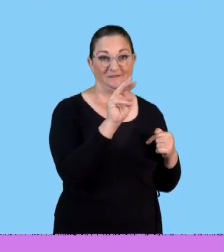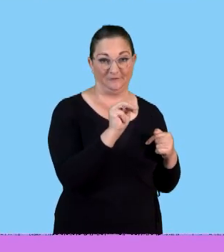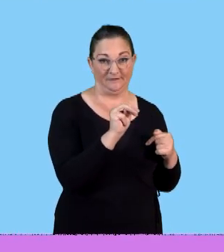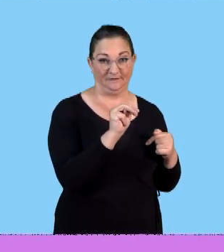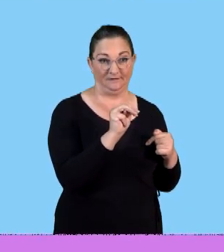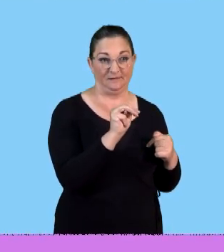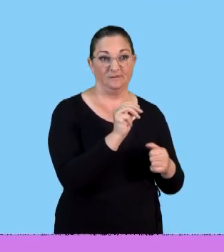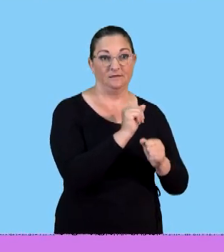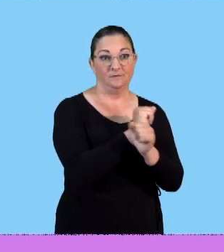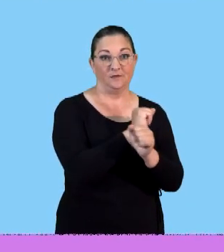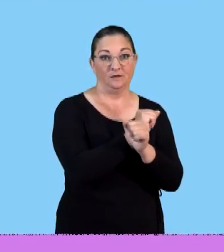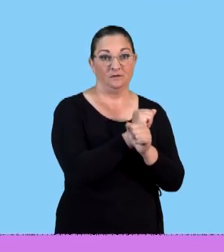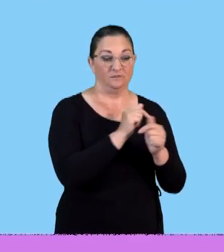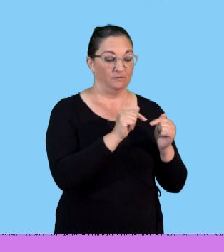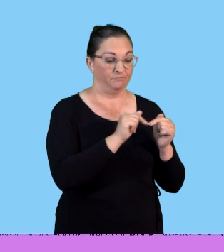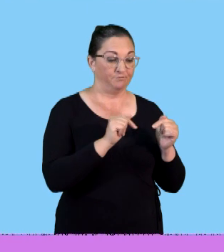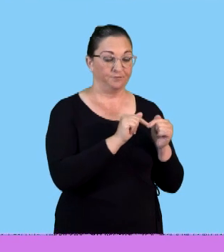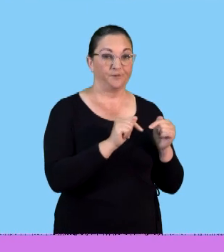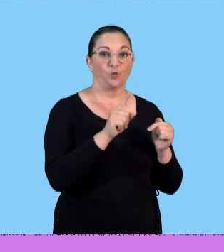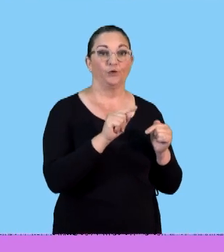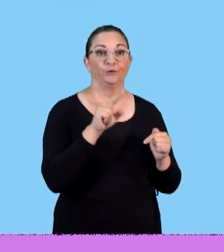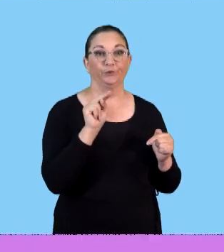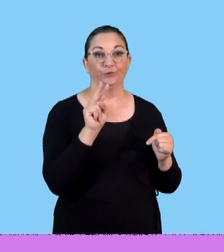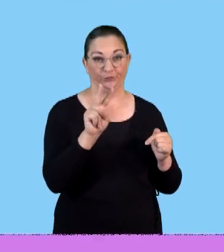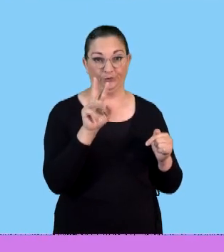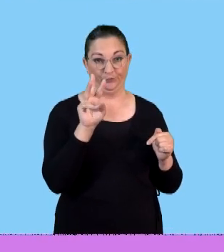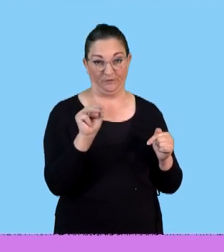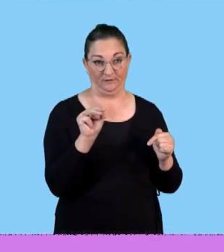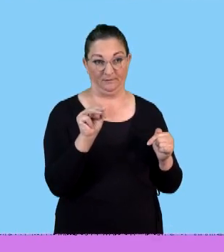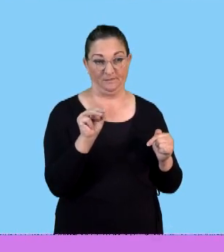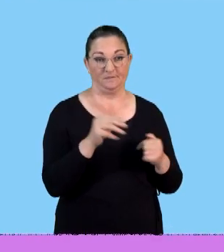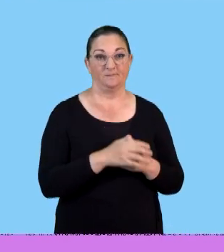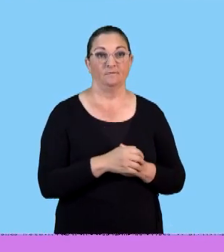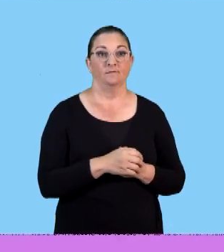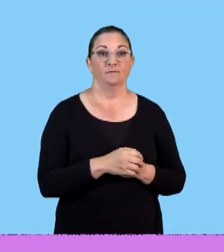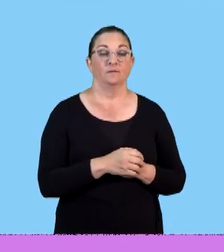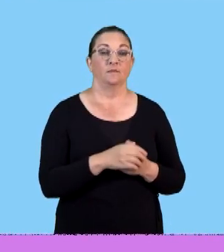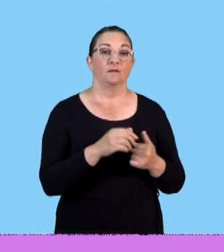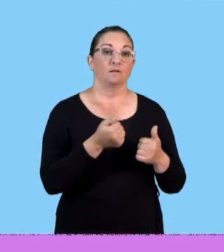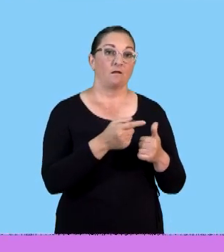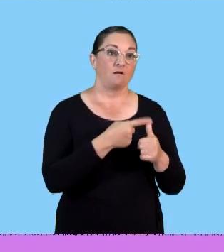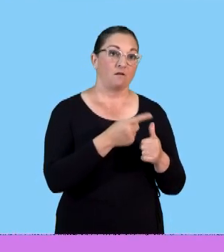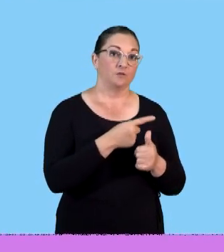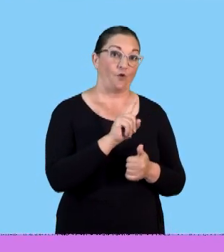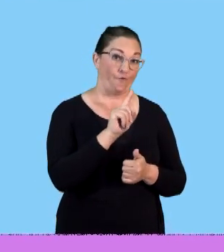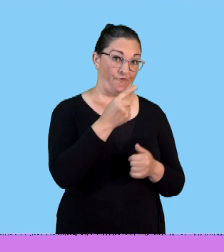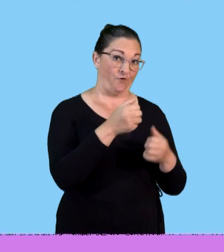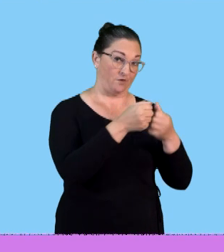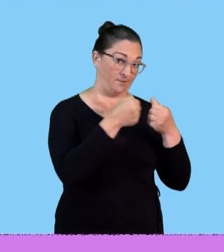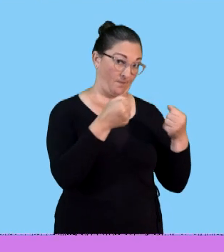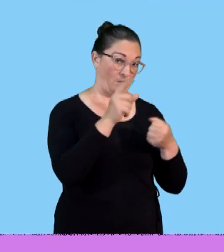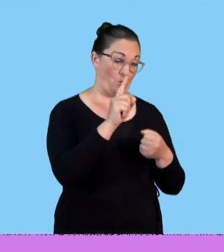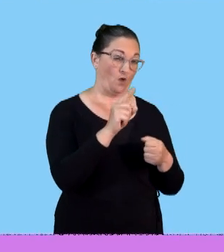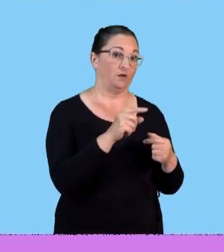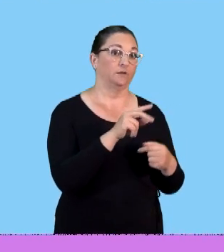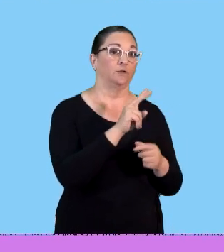meters multiplied by the breadth here of 2 meters. Okay, so that will give us for the first one